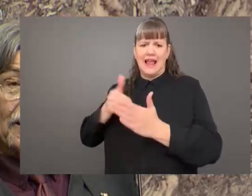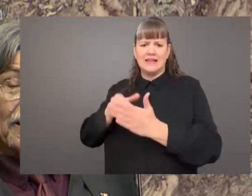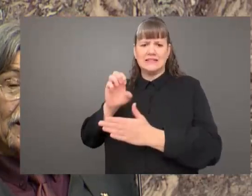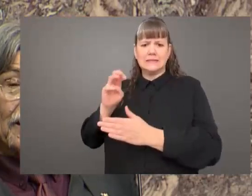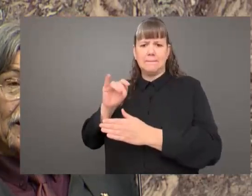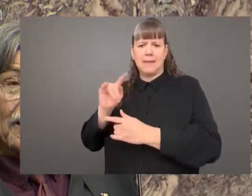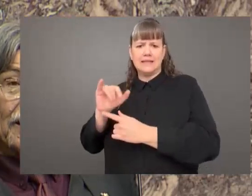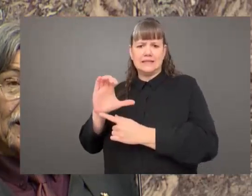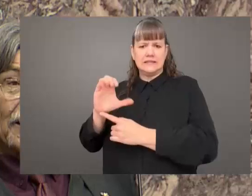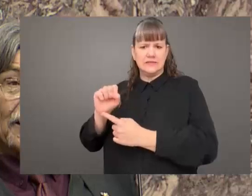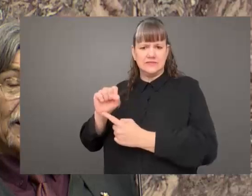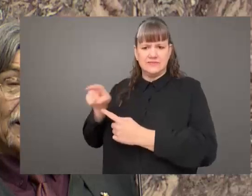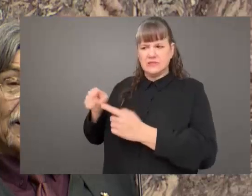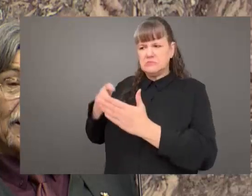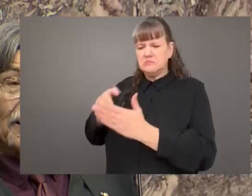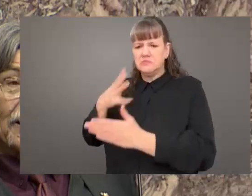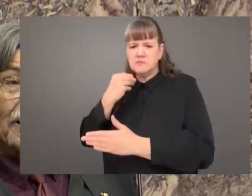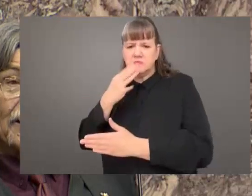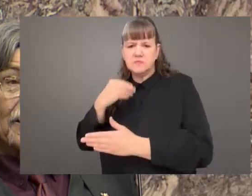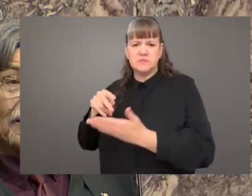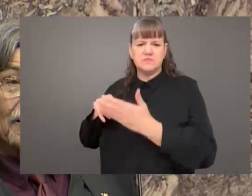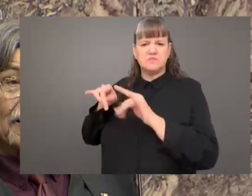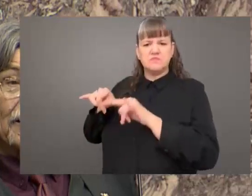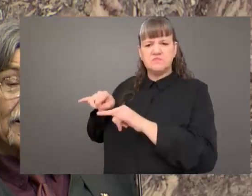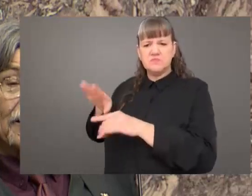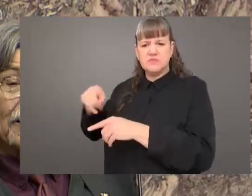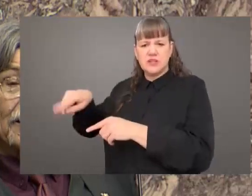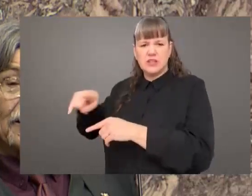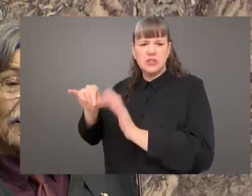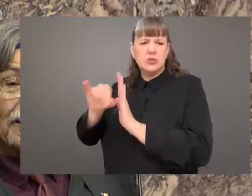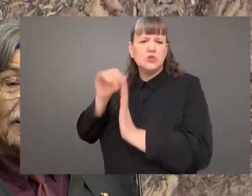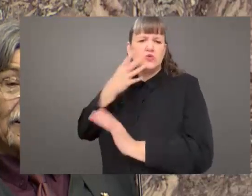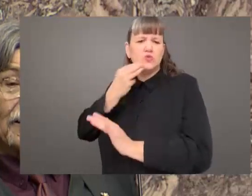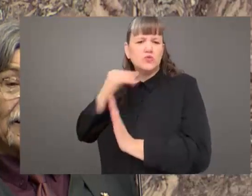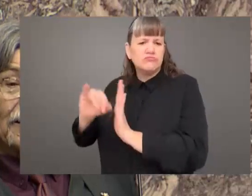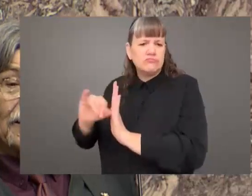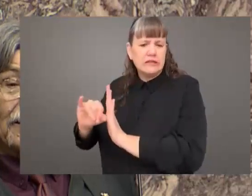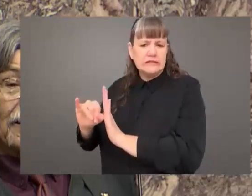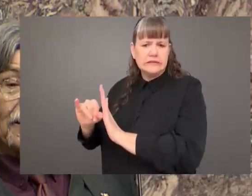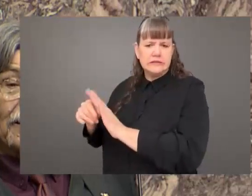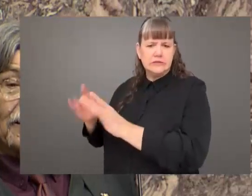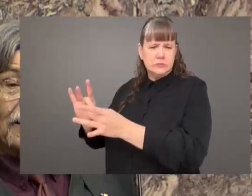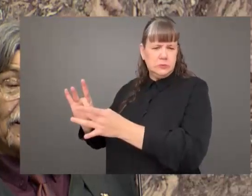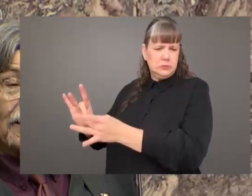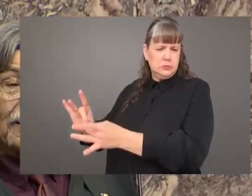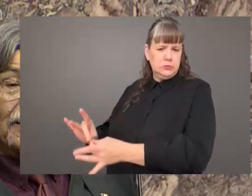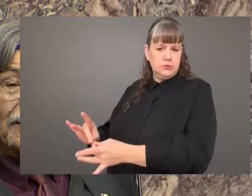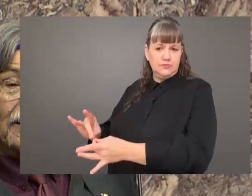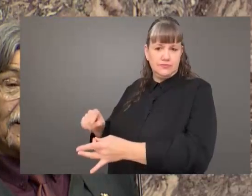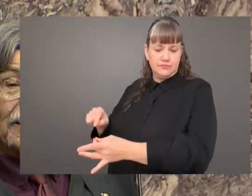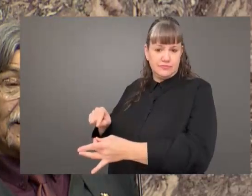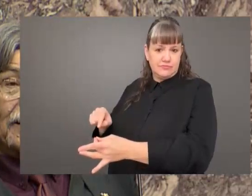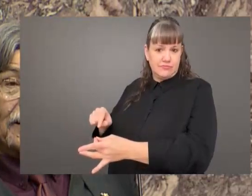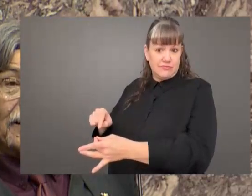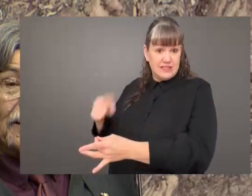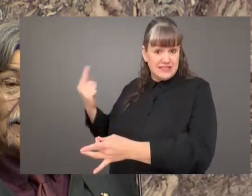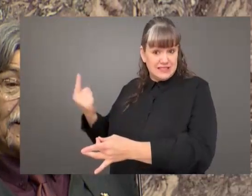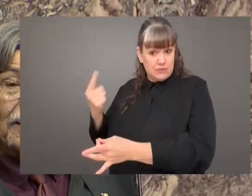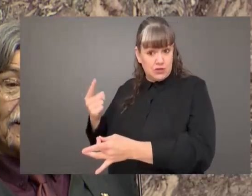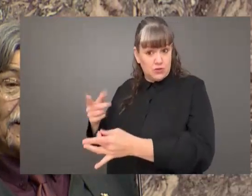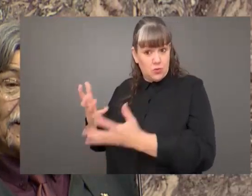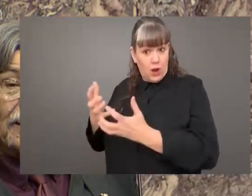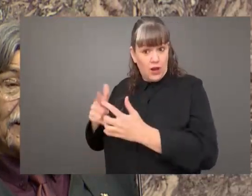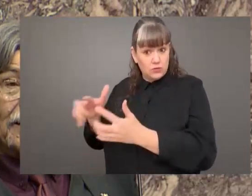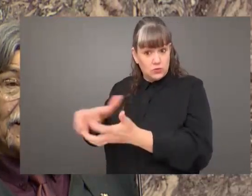Canada, he replied, quote, "Me too, son, me too," end quote. Will the Premier finally step up as a leader